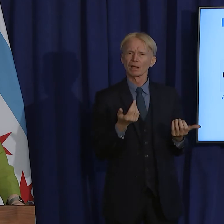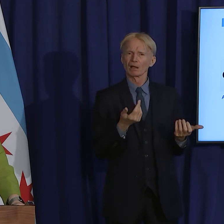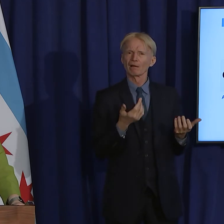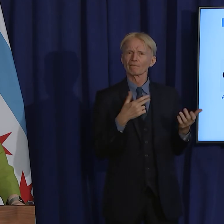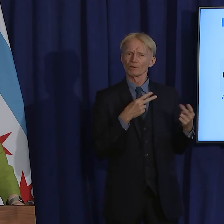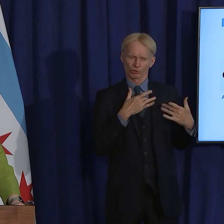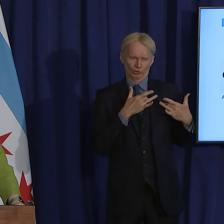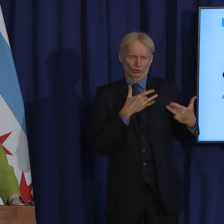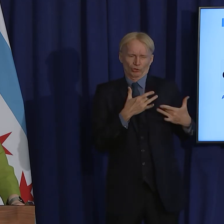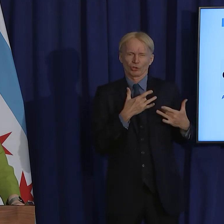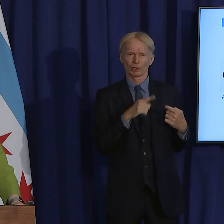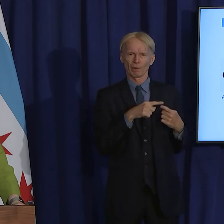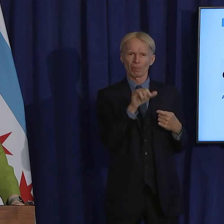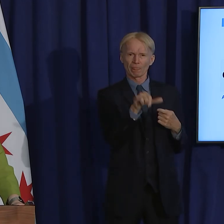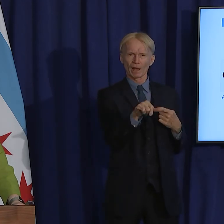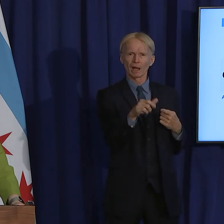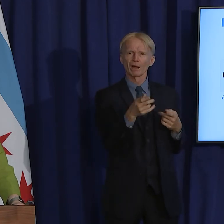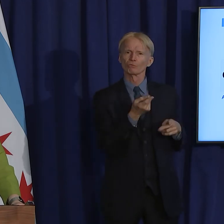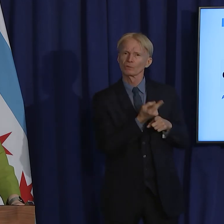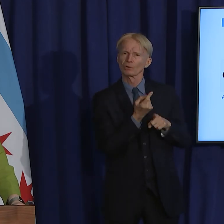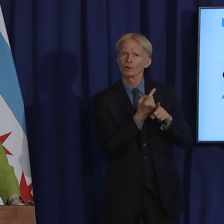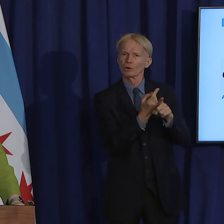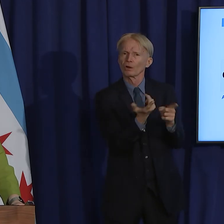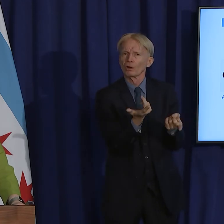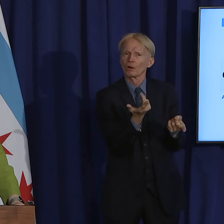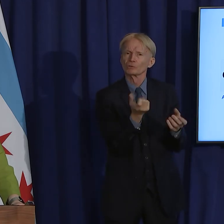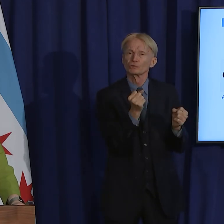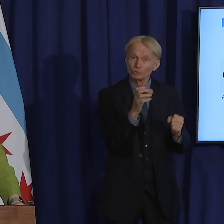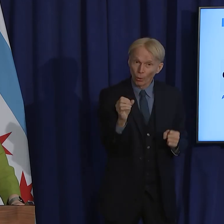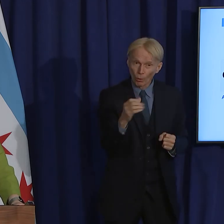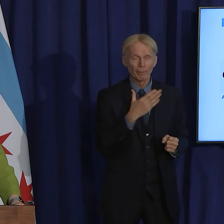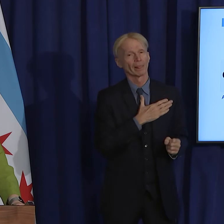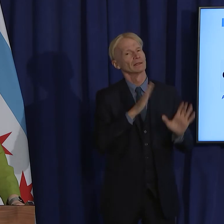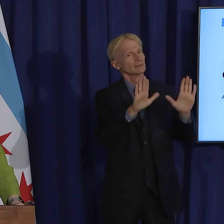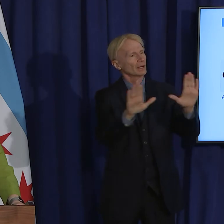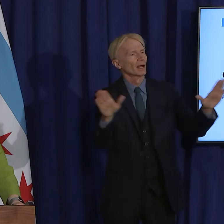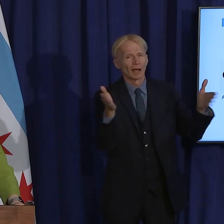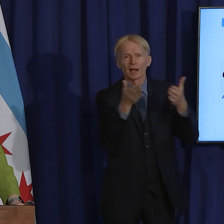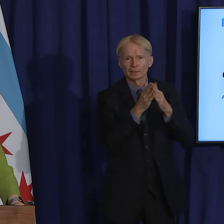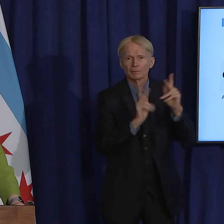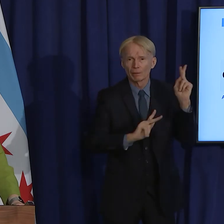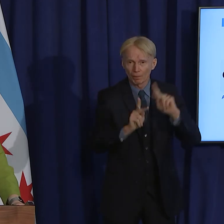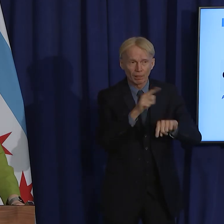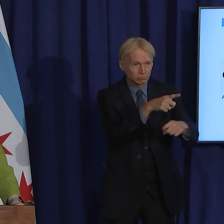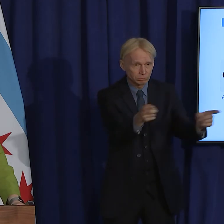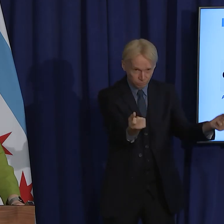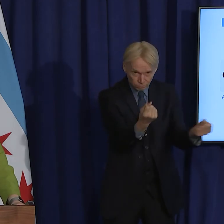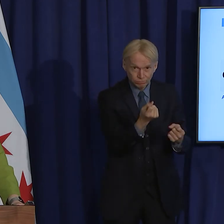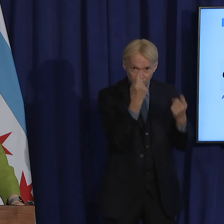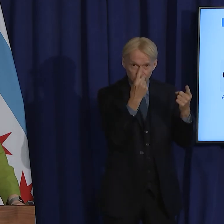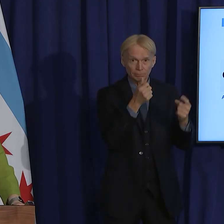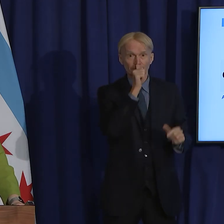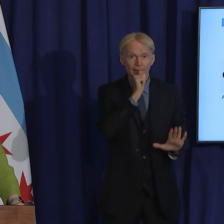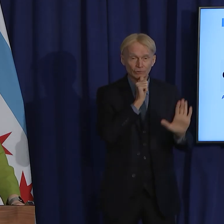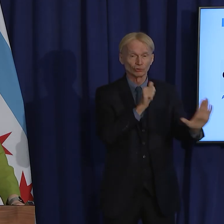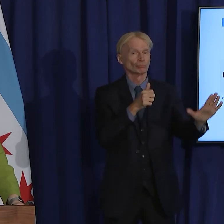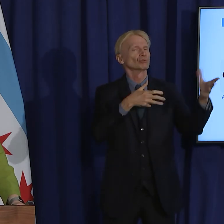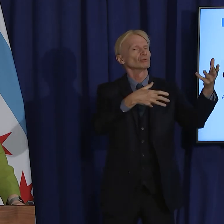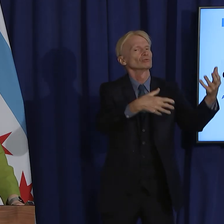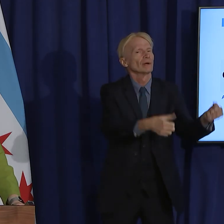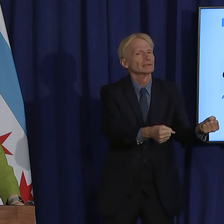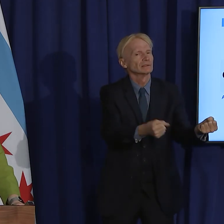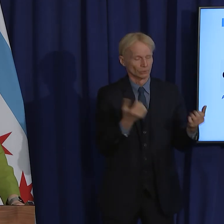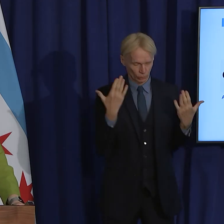so I would ask people to have a little bit of patience here, to trust that the reason this pause